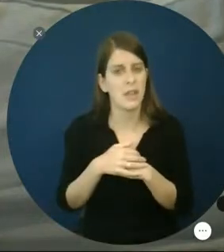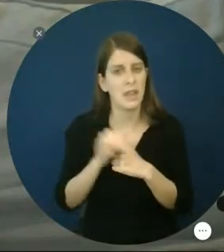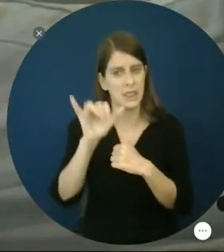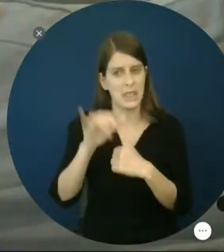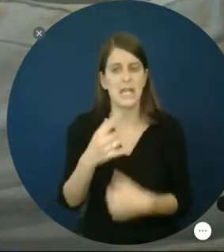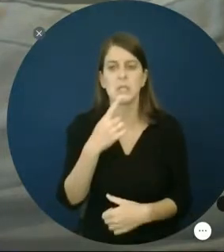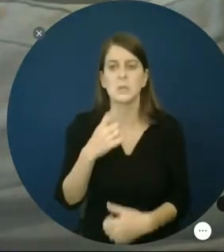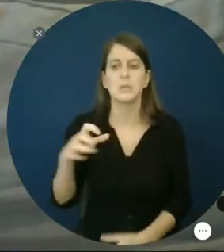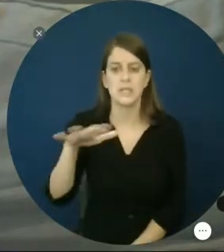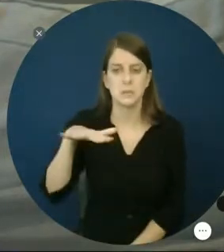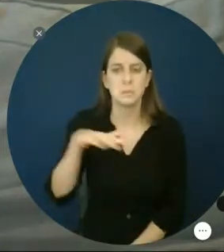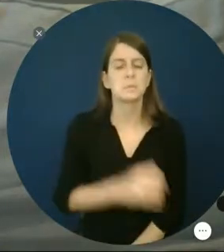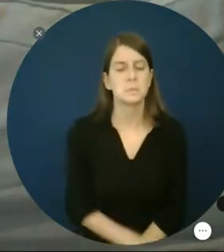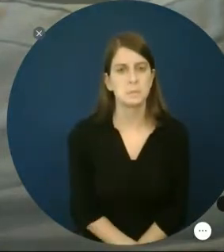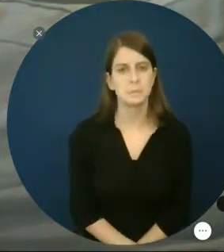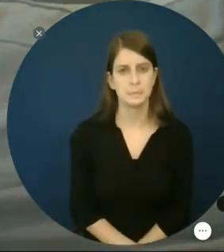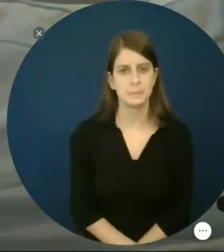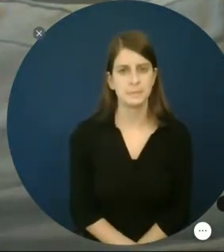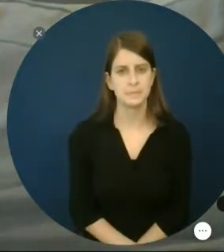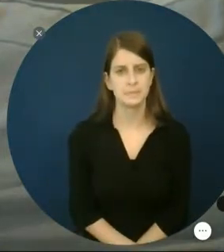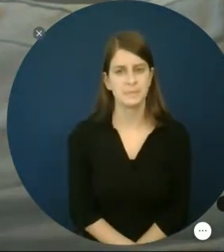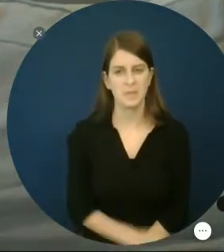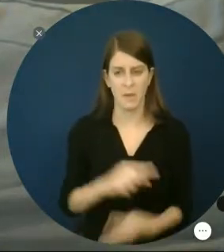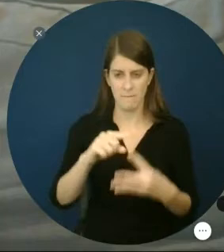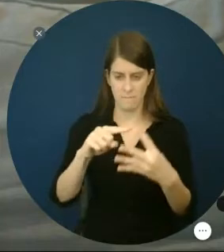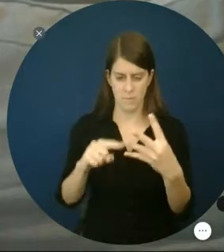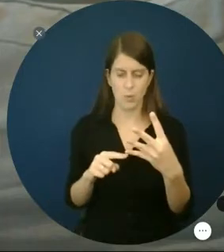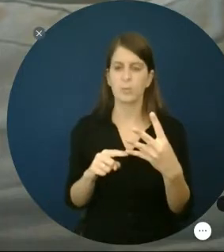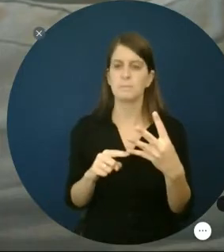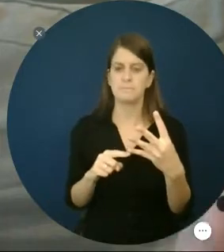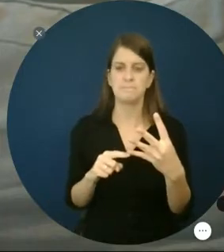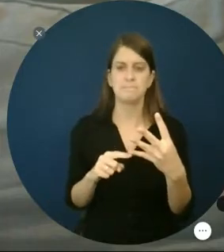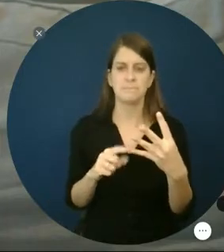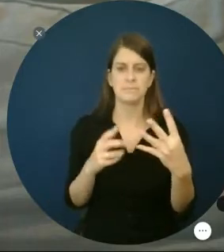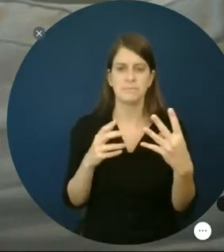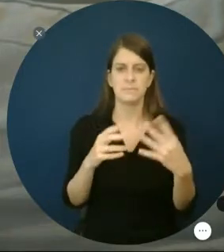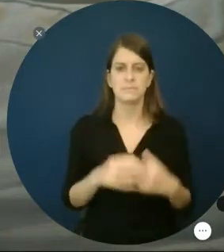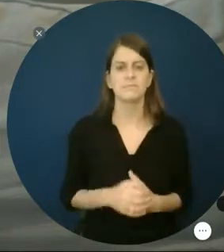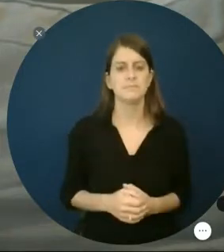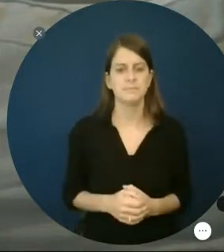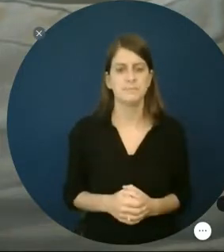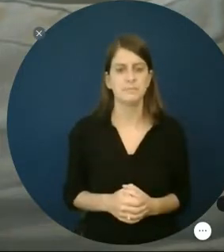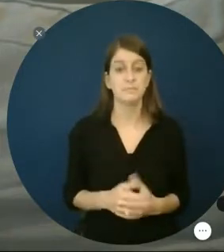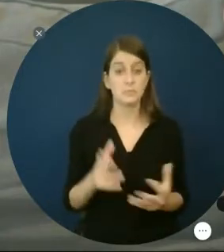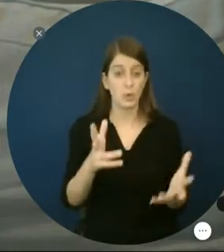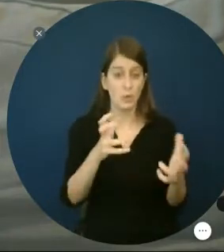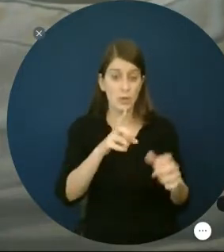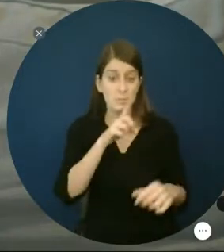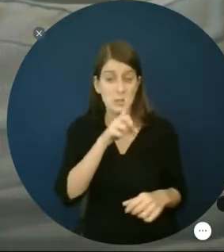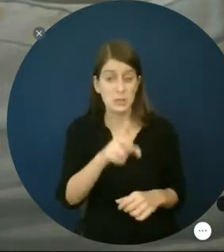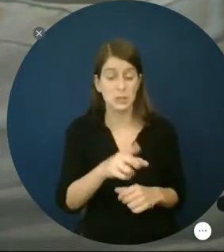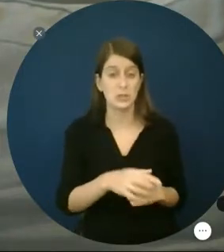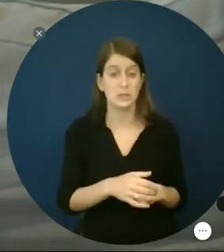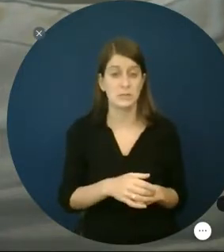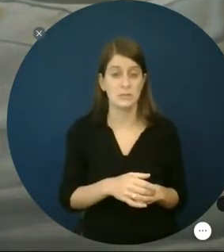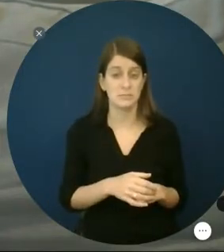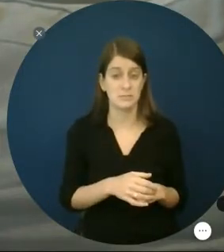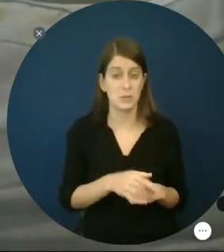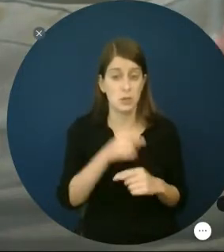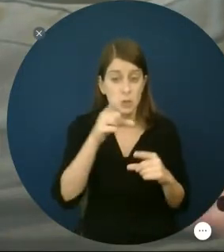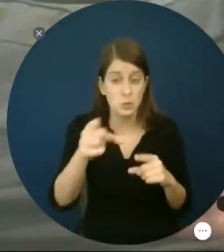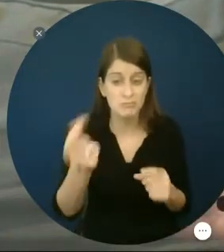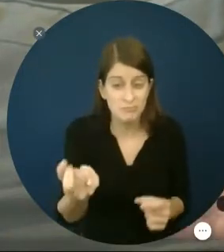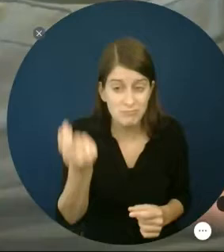zone emotions. So those are our 4 groups. And I want to make sure I stress the fact